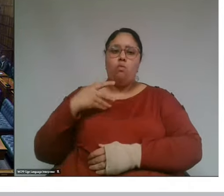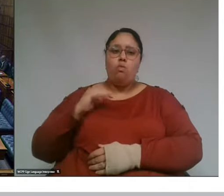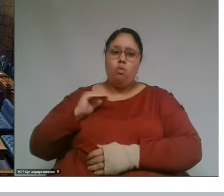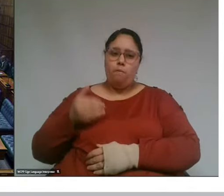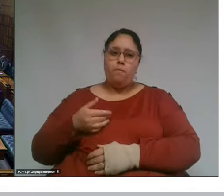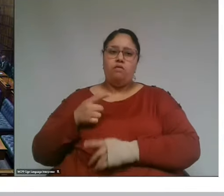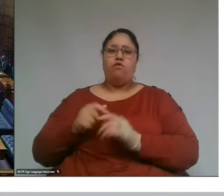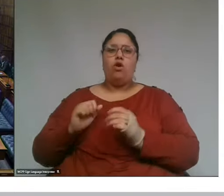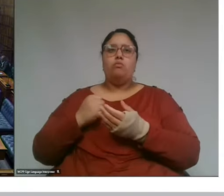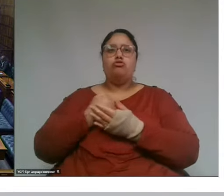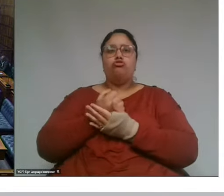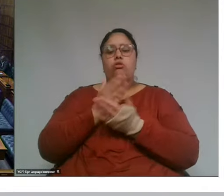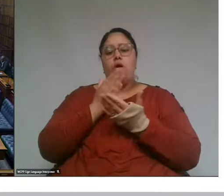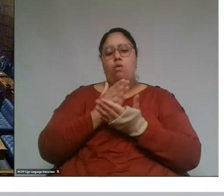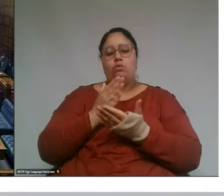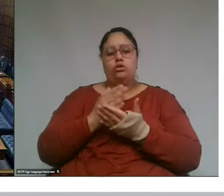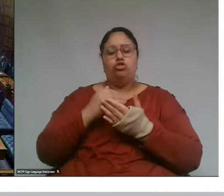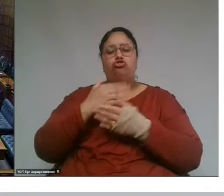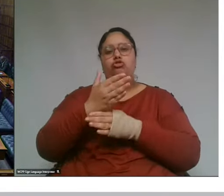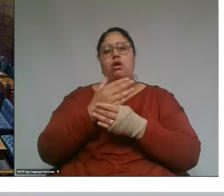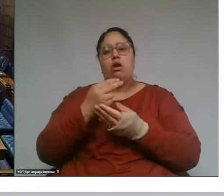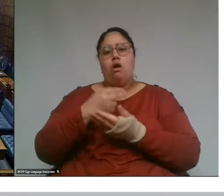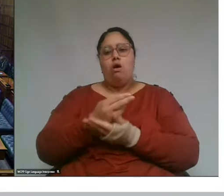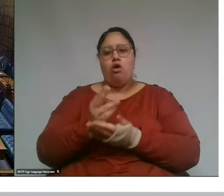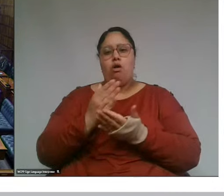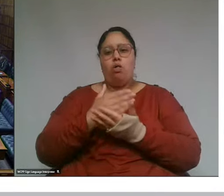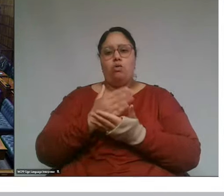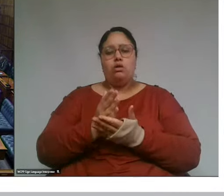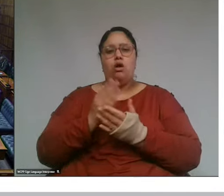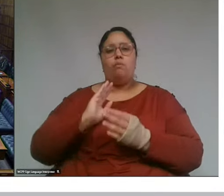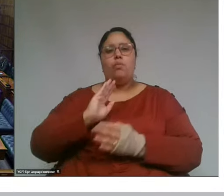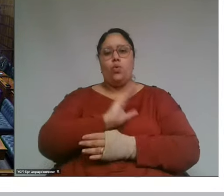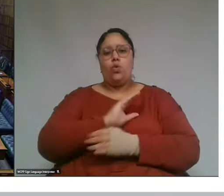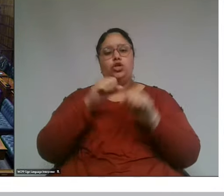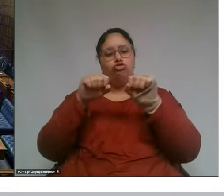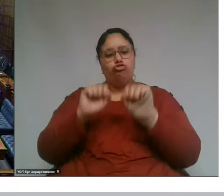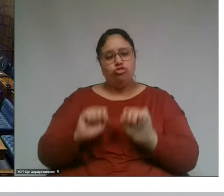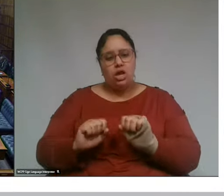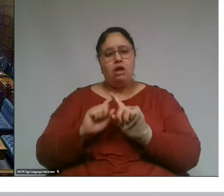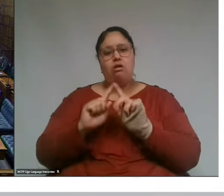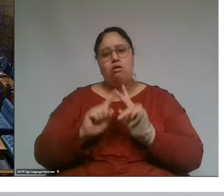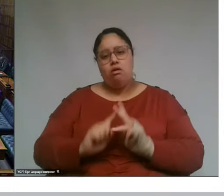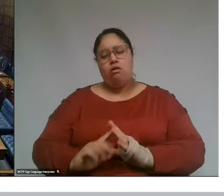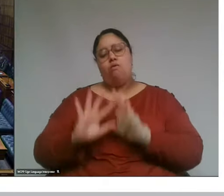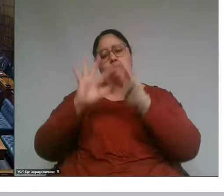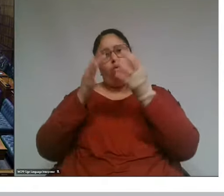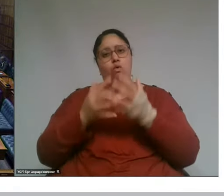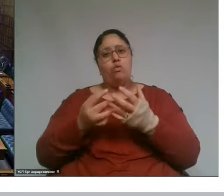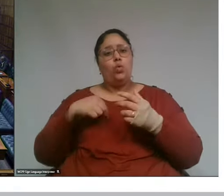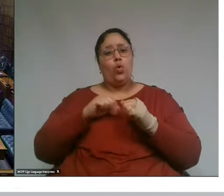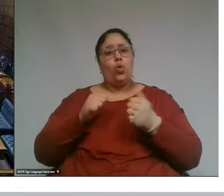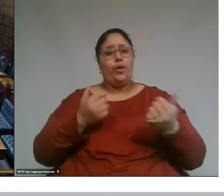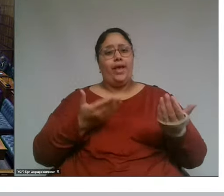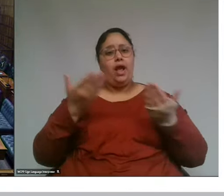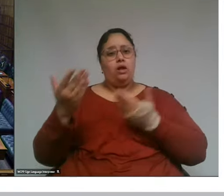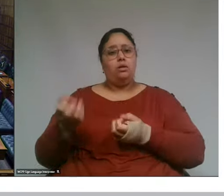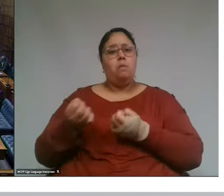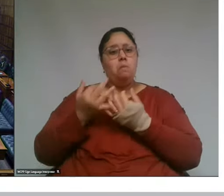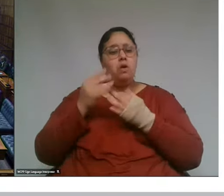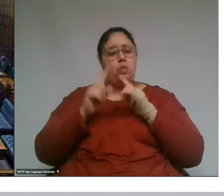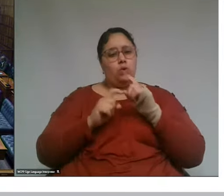board chair and to to our organization as a whole so we are in very good hands and I'm going to hand over a lot of the